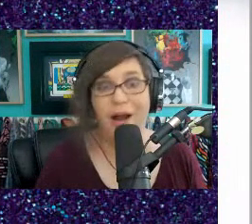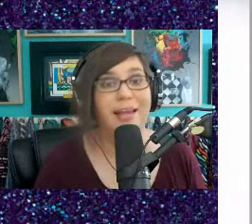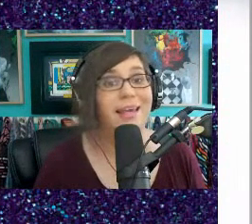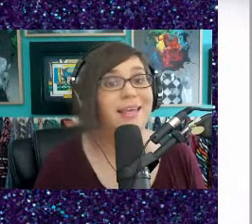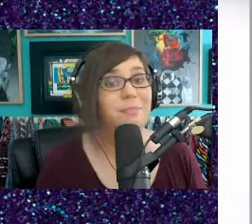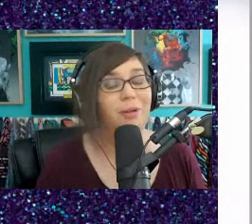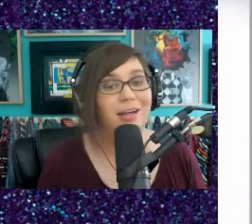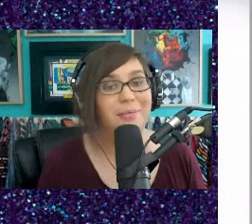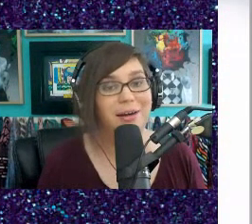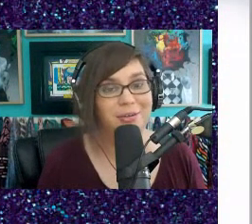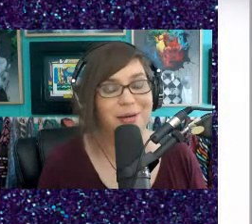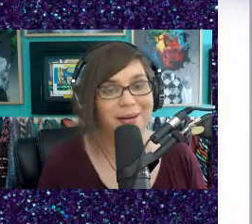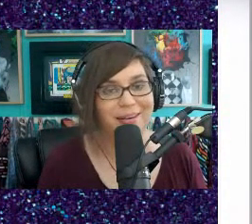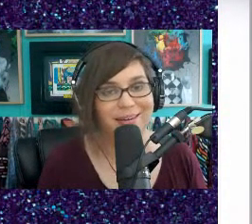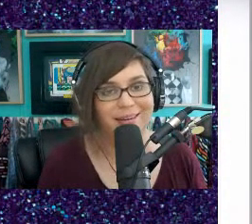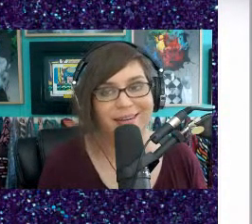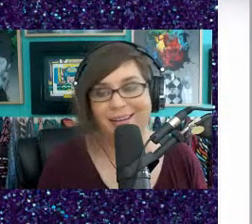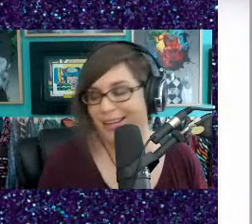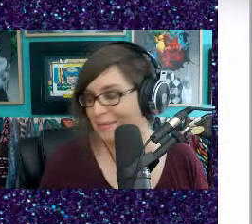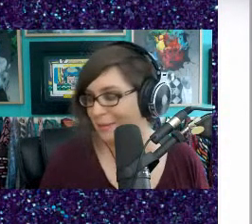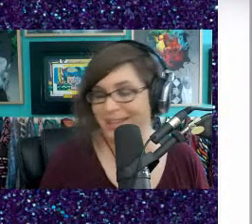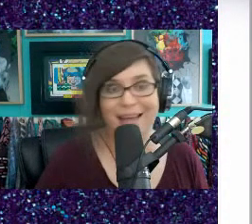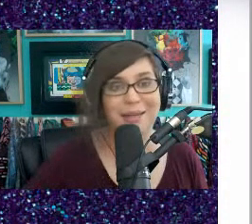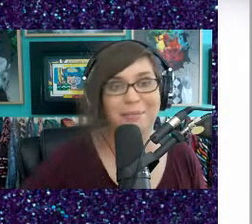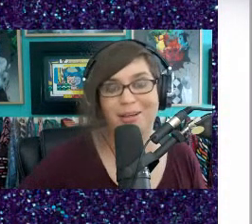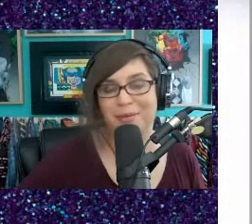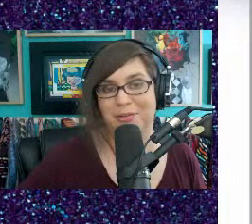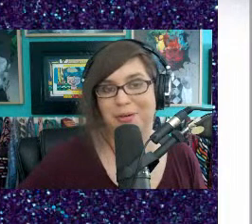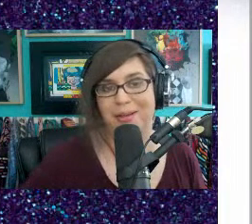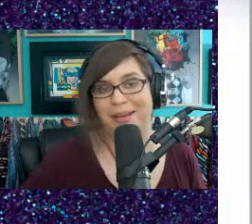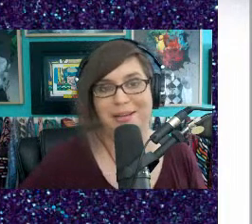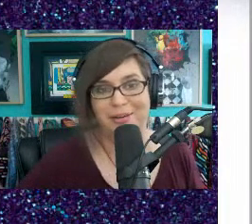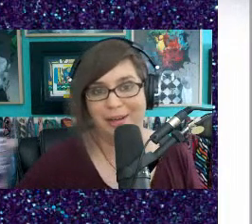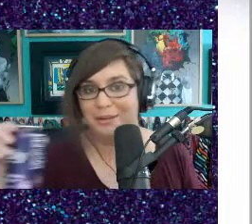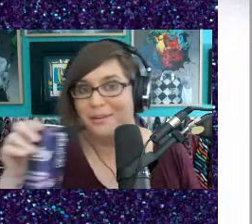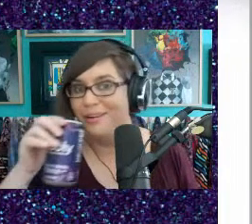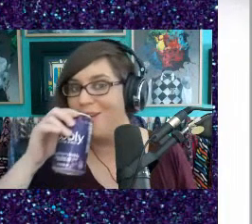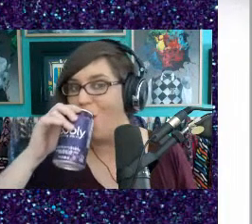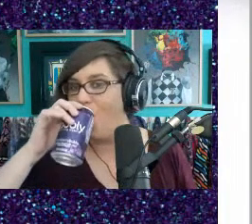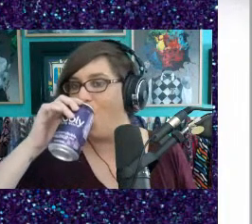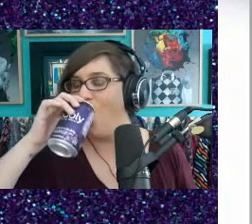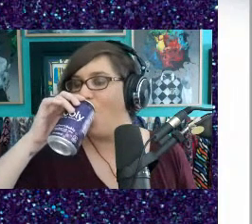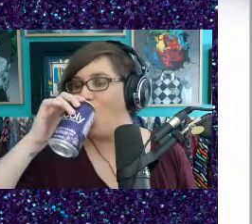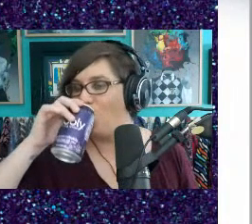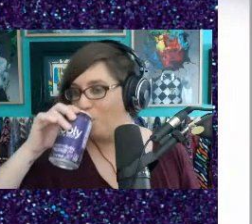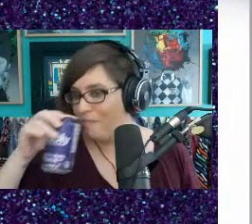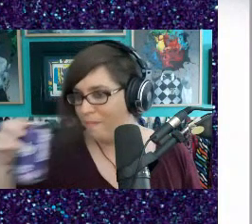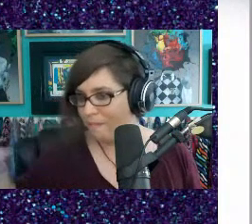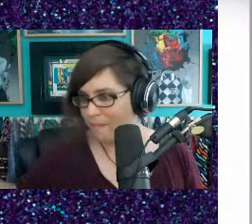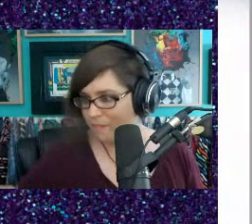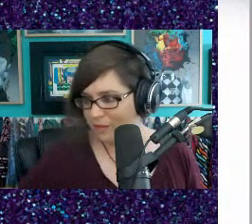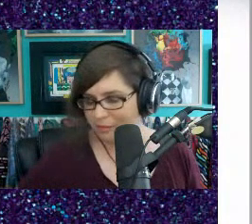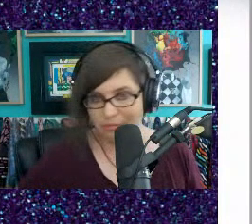Oh god, he's blocked me on Twitter. Ibermex Kendi blocked me on Twitter like a year ago.